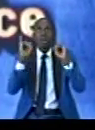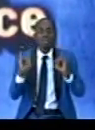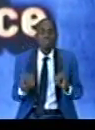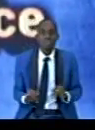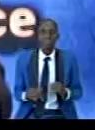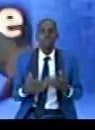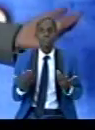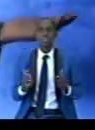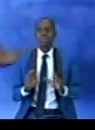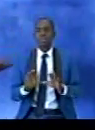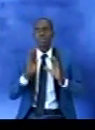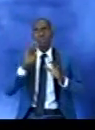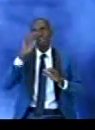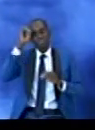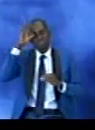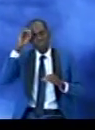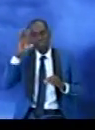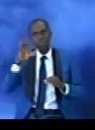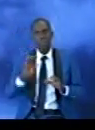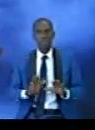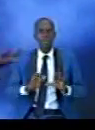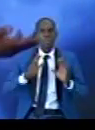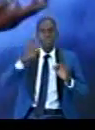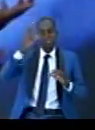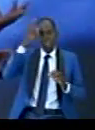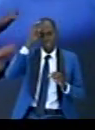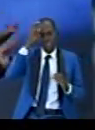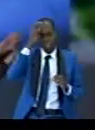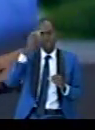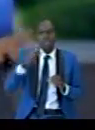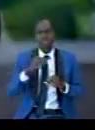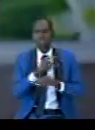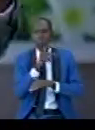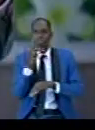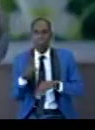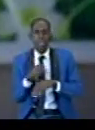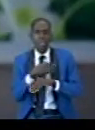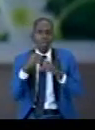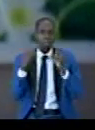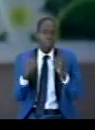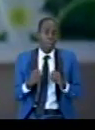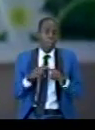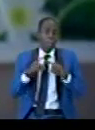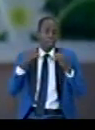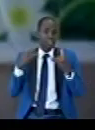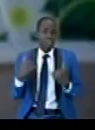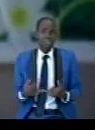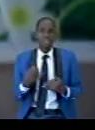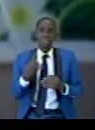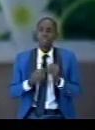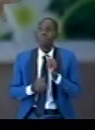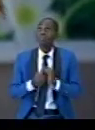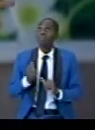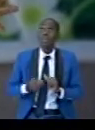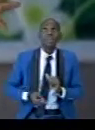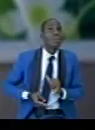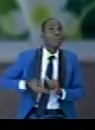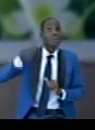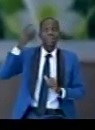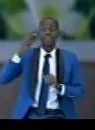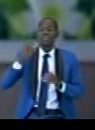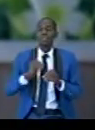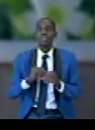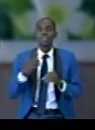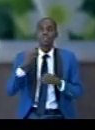occultic power, you feared principalities and powers. But now, the highest in the universe, the most holy